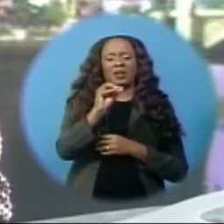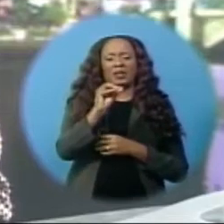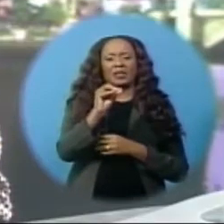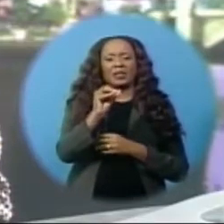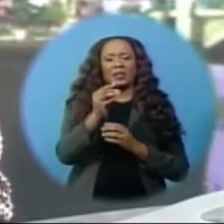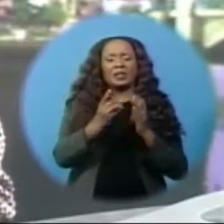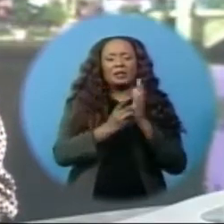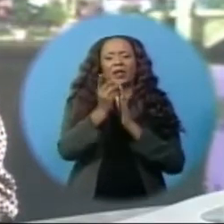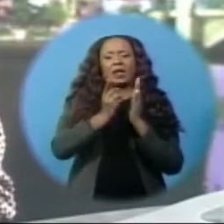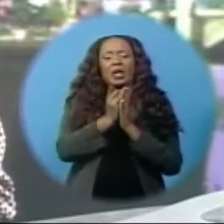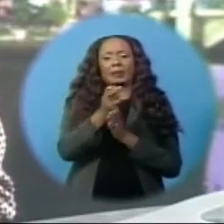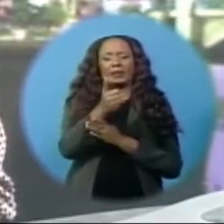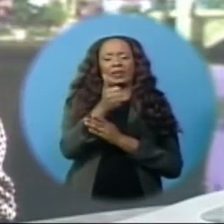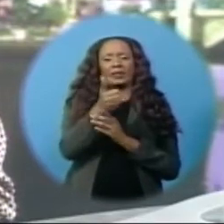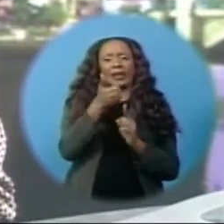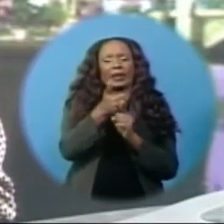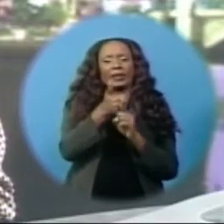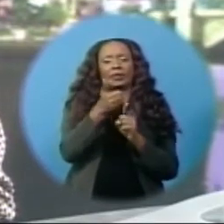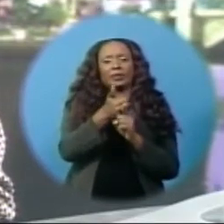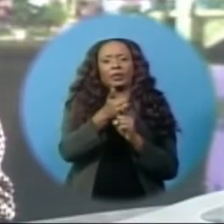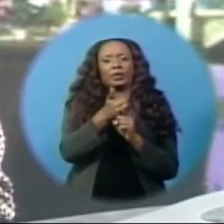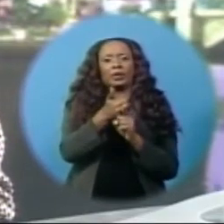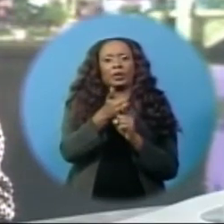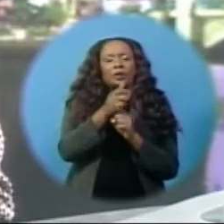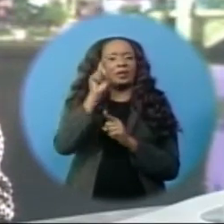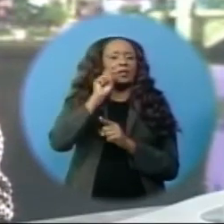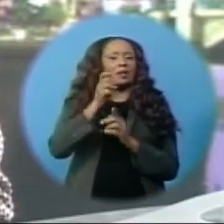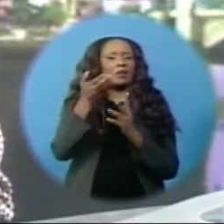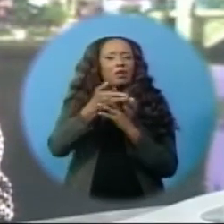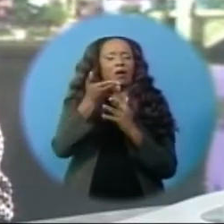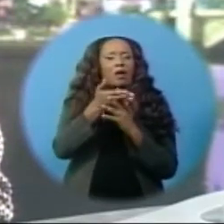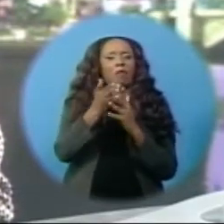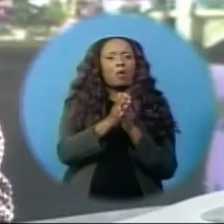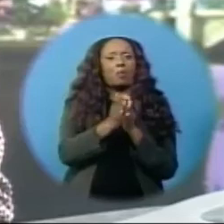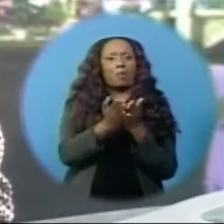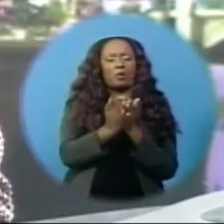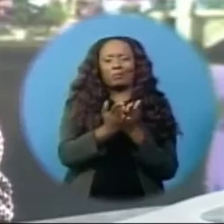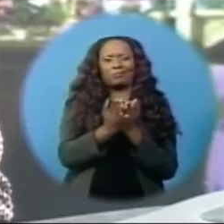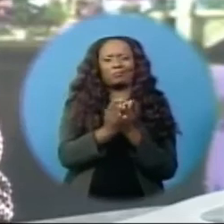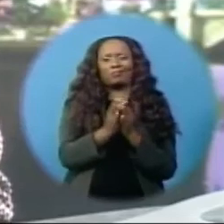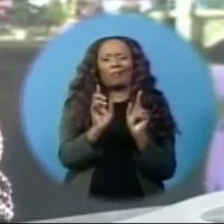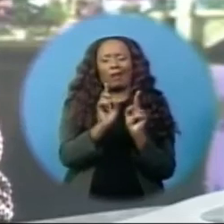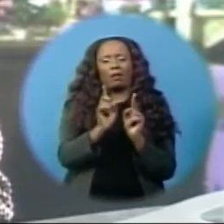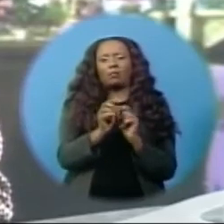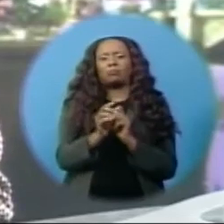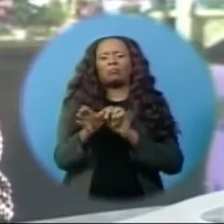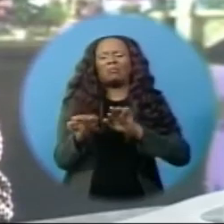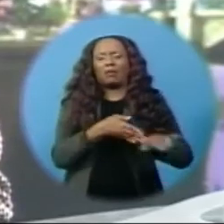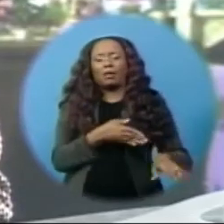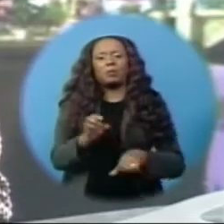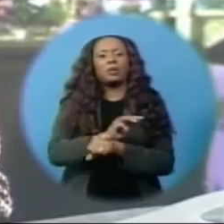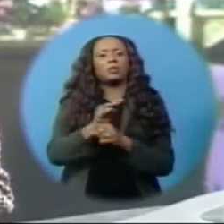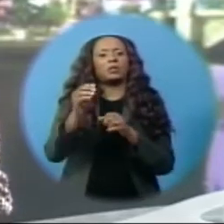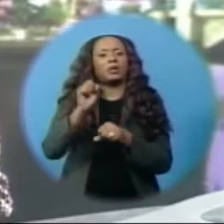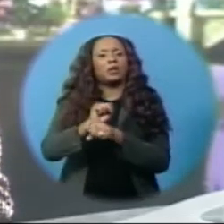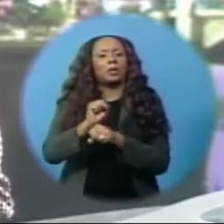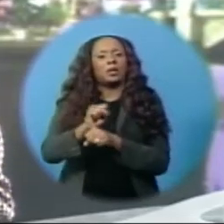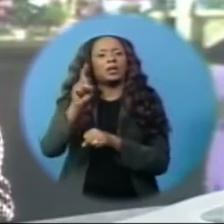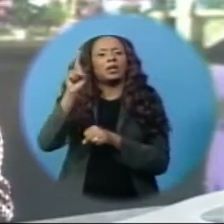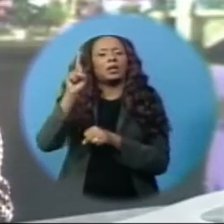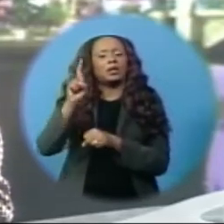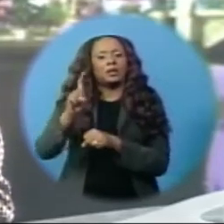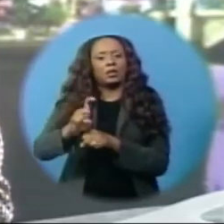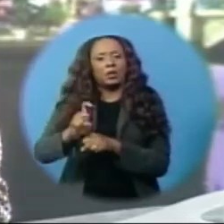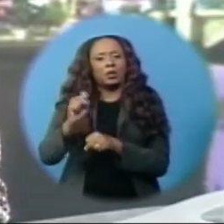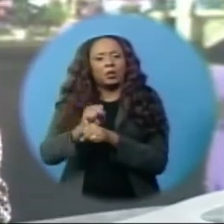sexual harassment. Senator Andre Worrell says it's imperative that the Ministry of Labour takes the lead on this to ensure there is